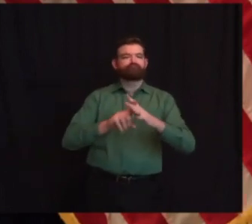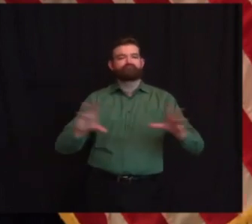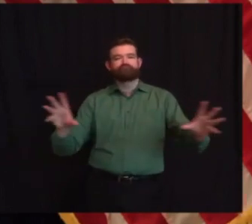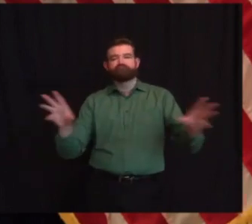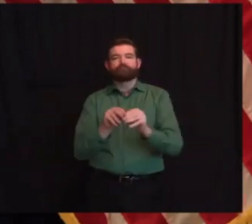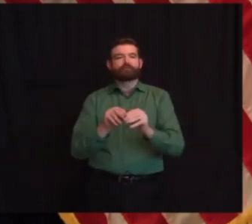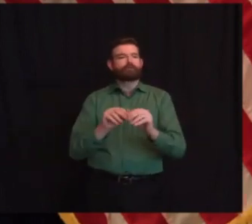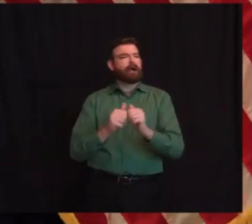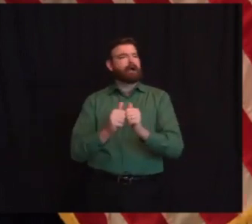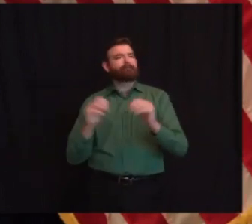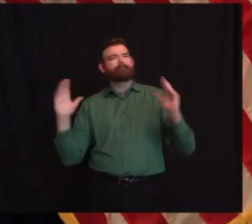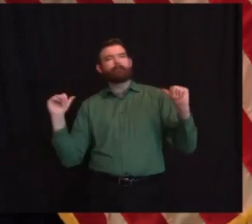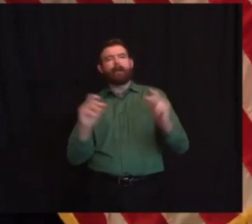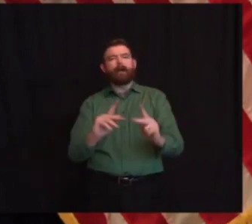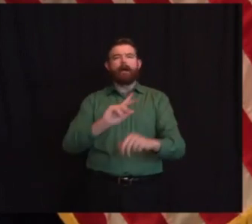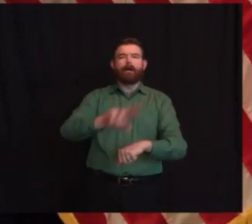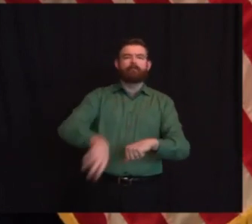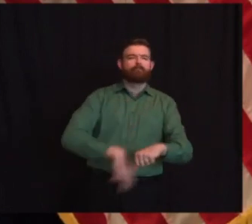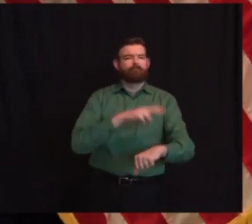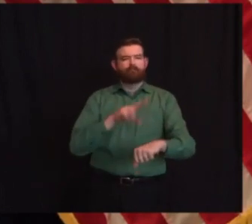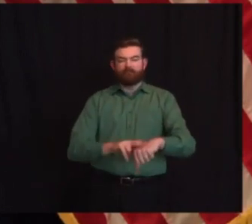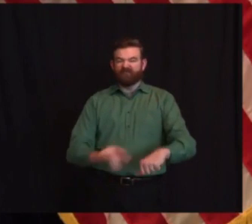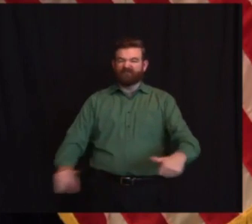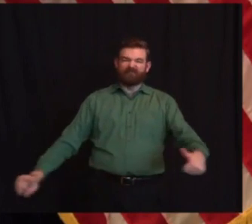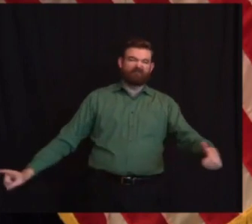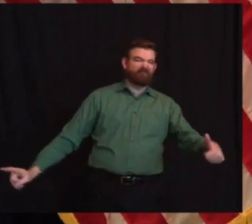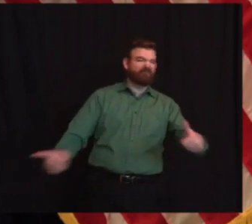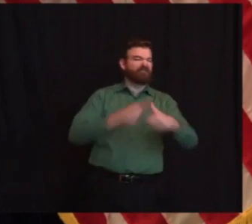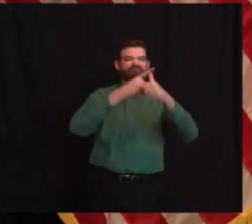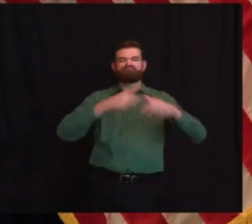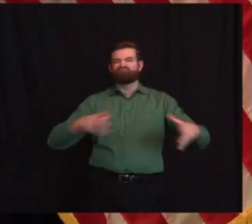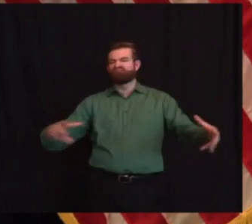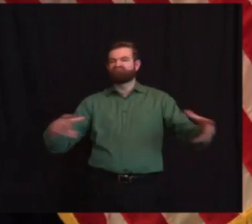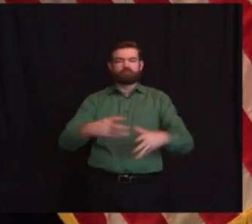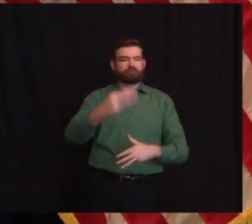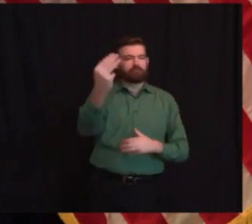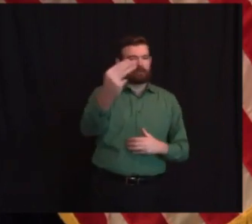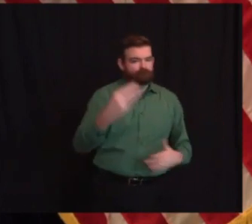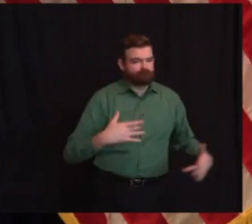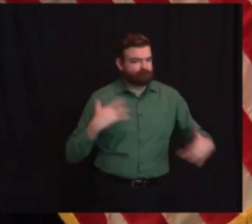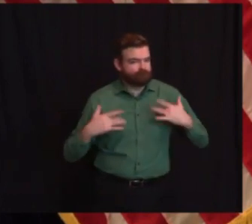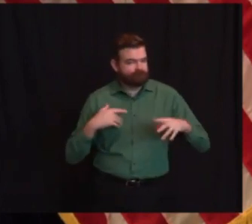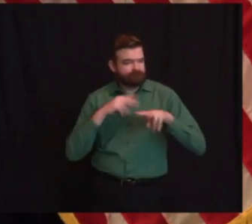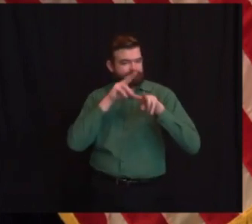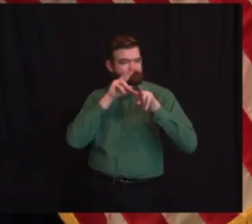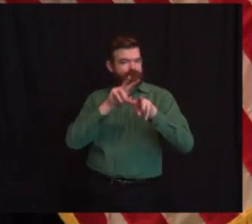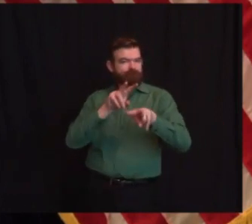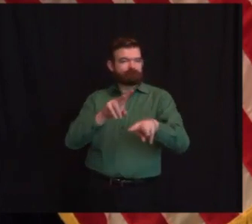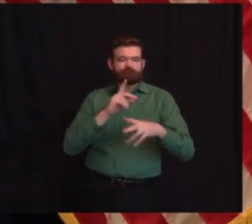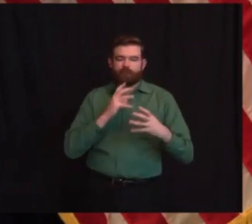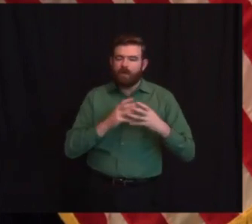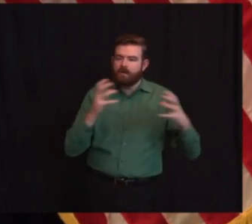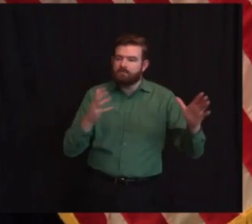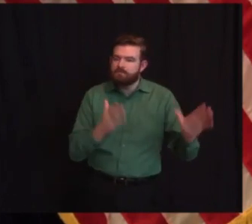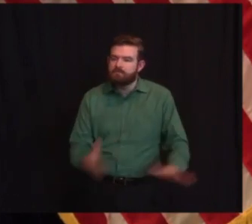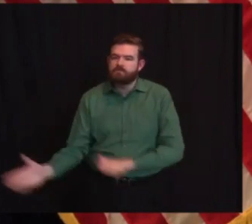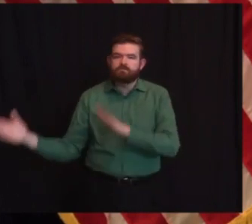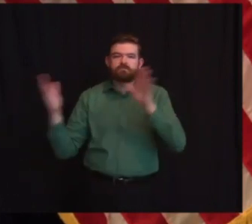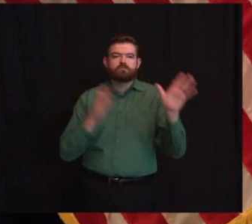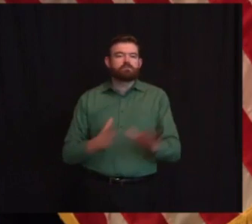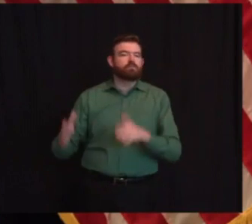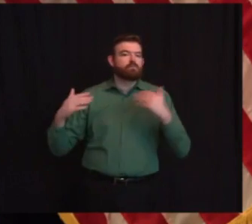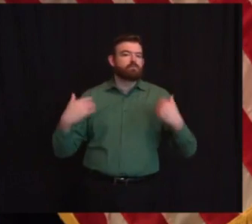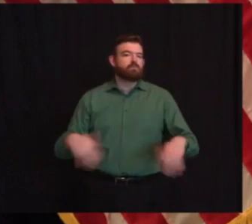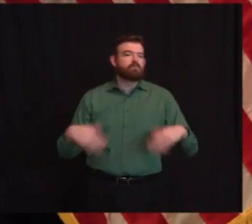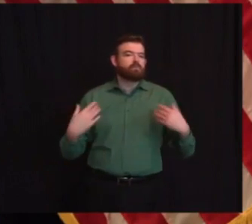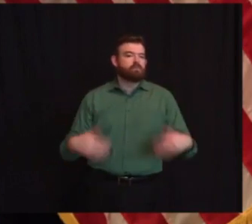Restart Commission that we've established. Very excited to get that going. There's a lot of preparation for that already underway from the minute